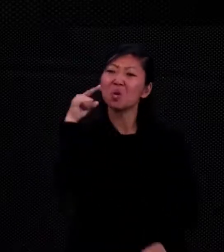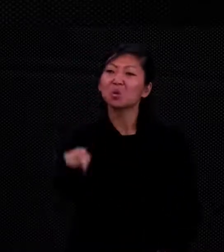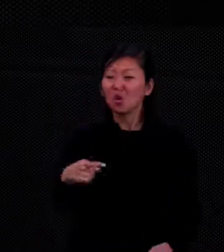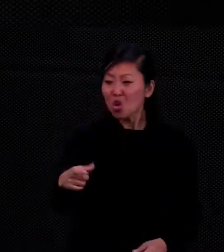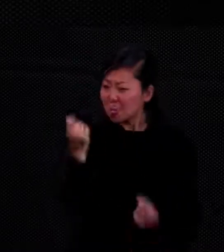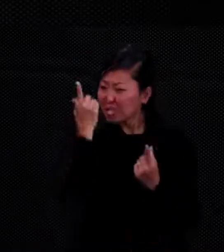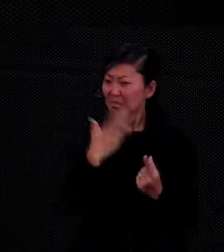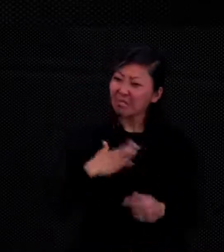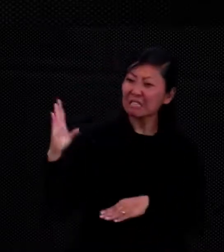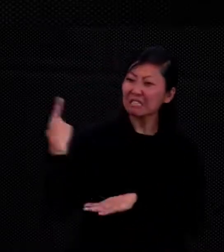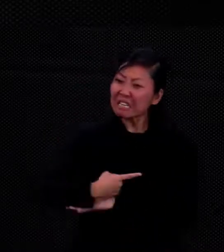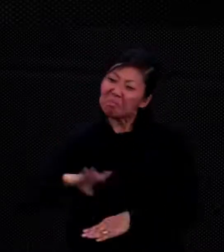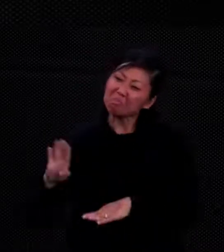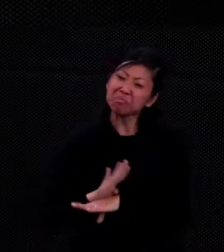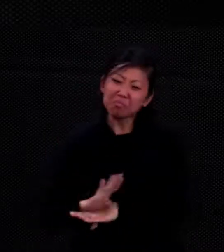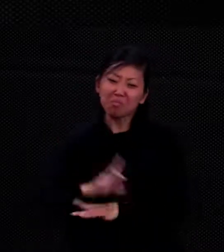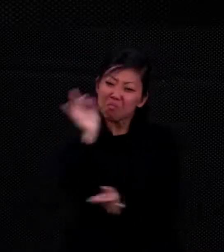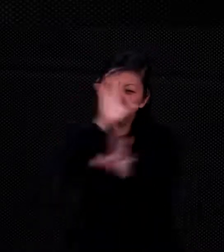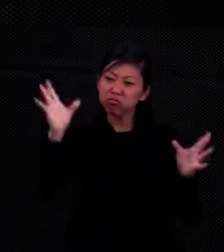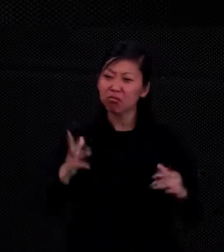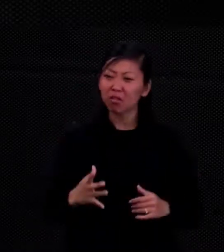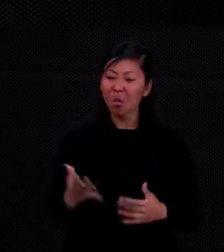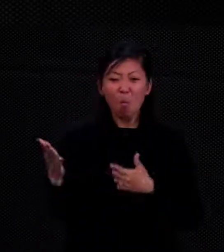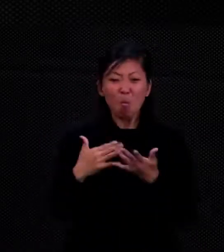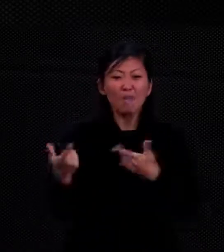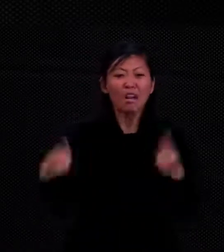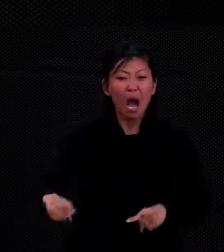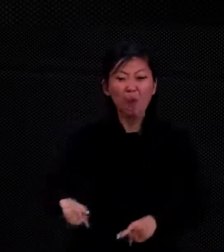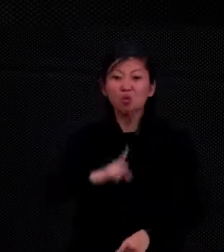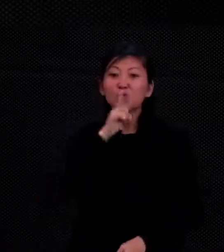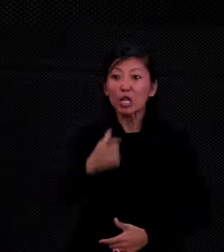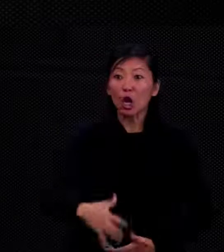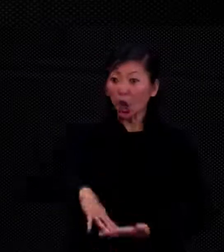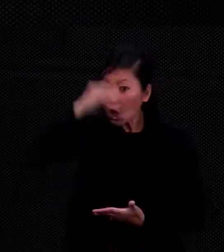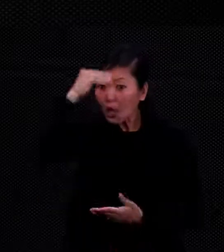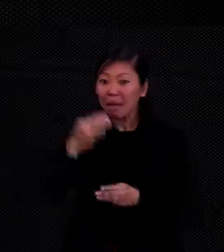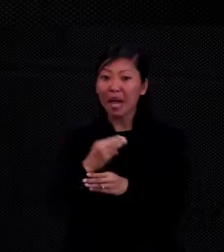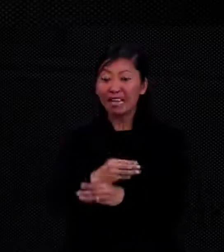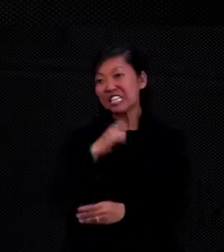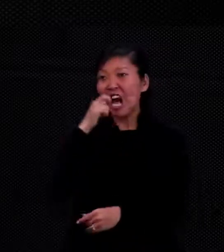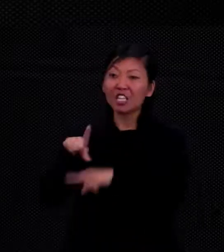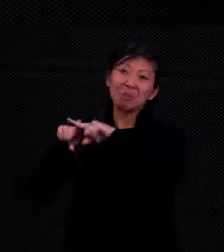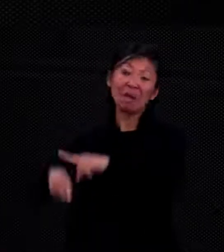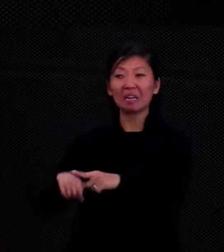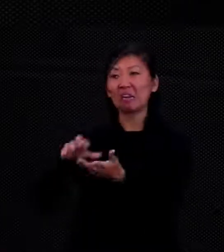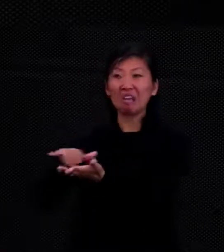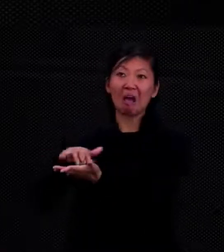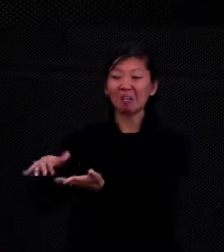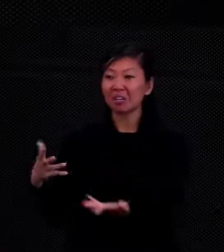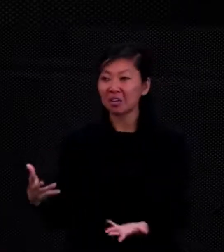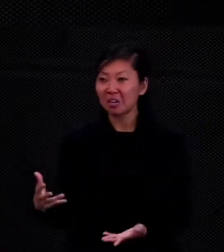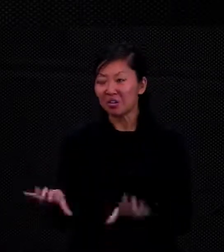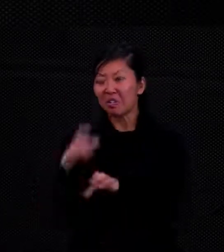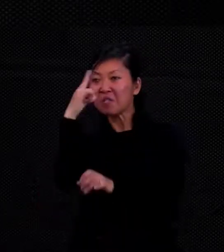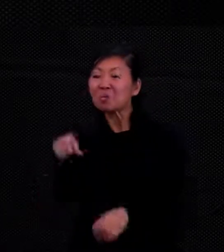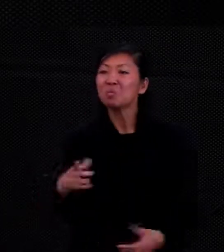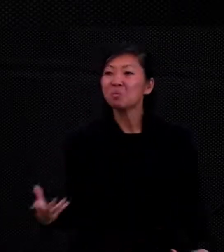what my day has been like? Whatever happened to really learning math instead of learning how to use a calculator that does it for